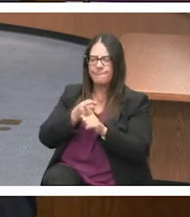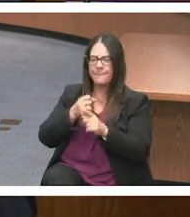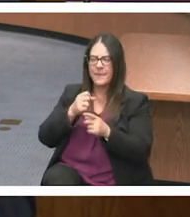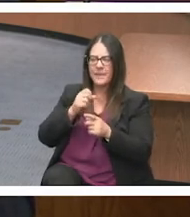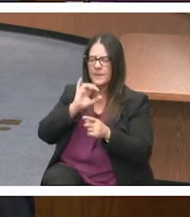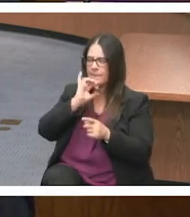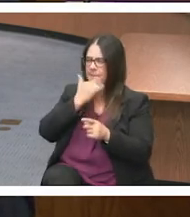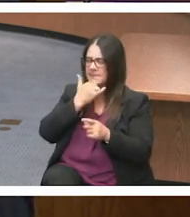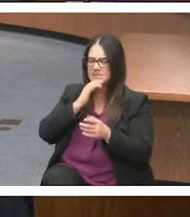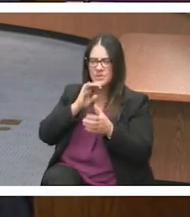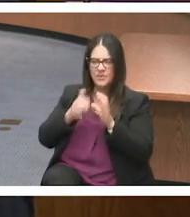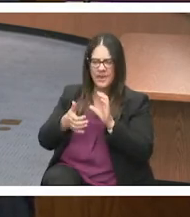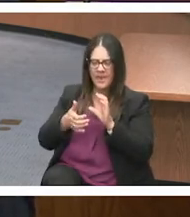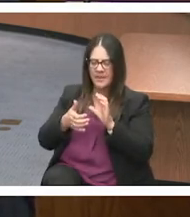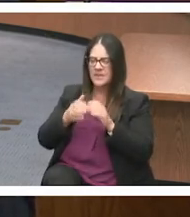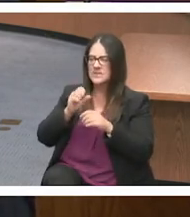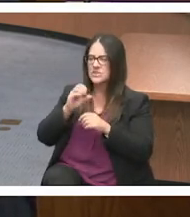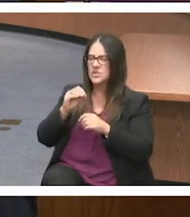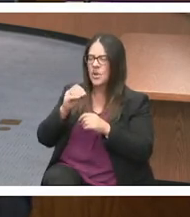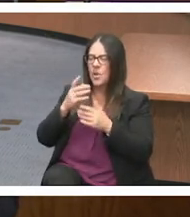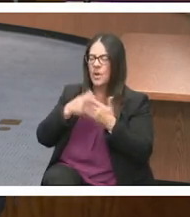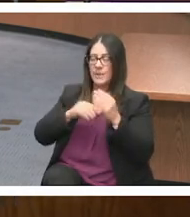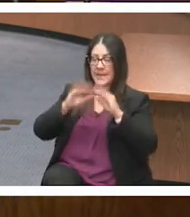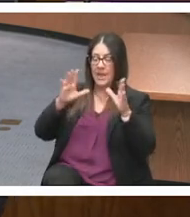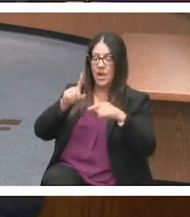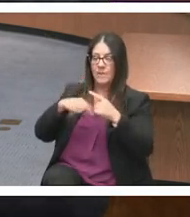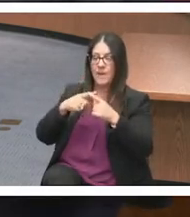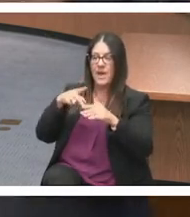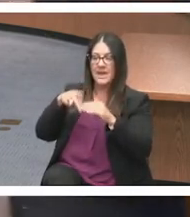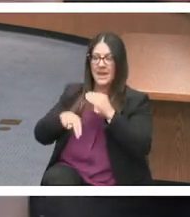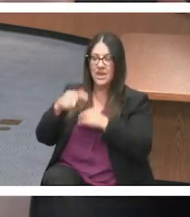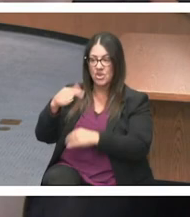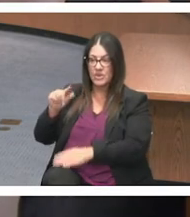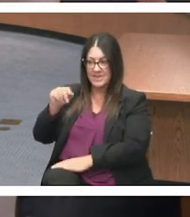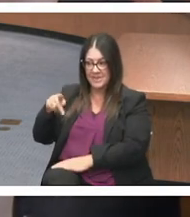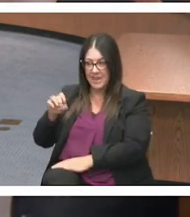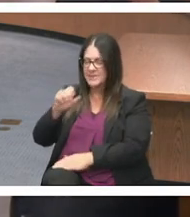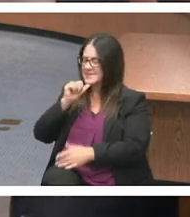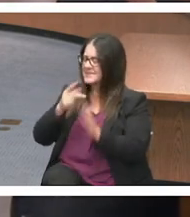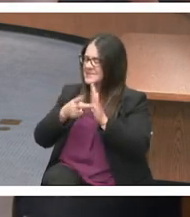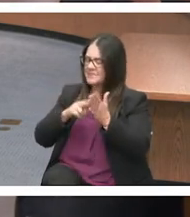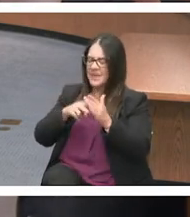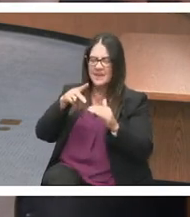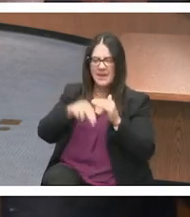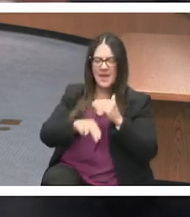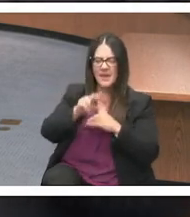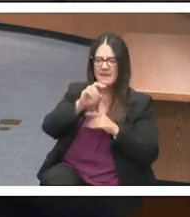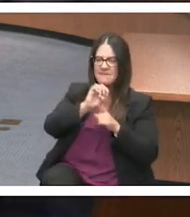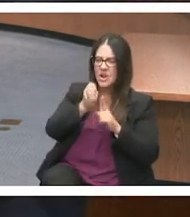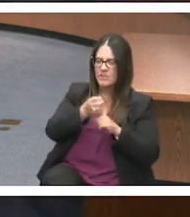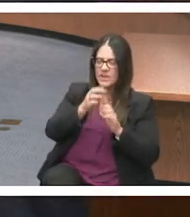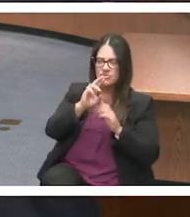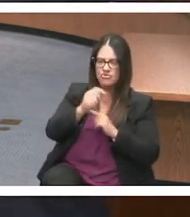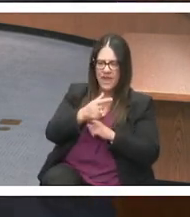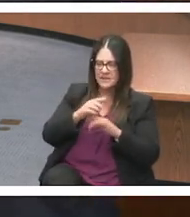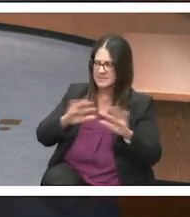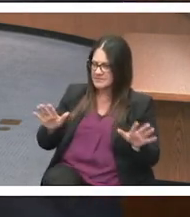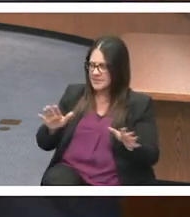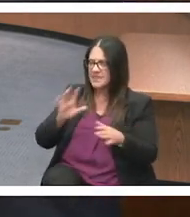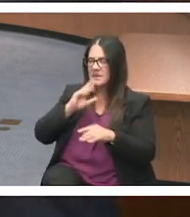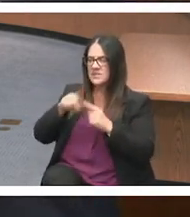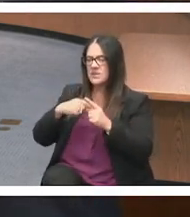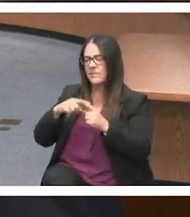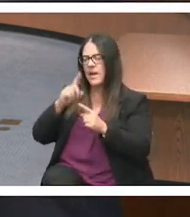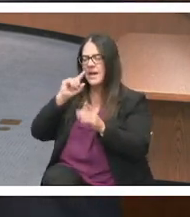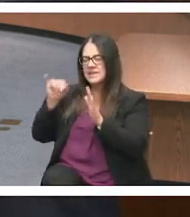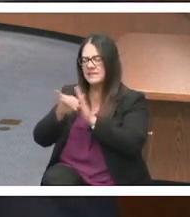miscommunicated. And so let me be clear about cutting green tape. Cutting green tape is not about cutting environmental regulations. It's about identifying